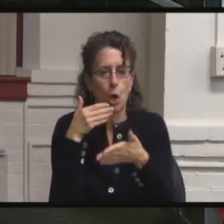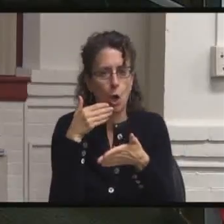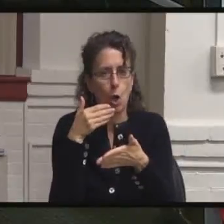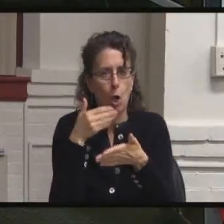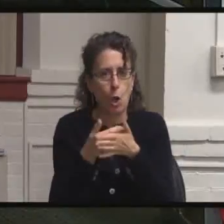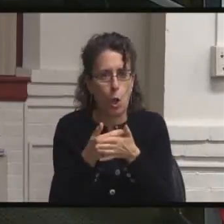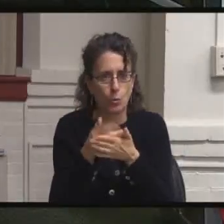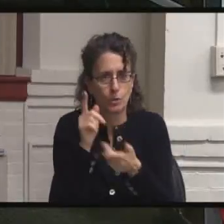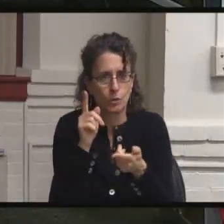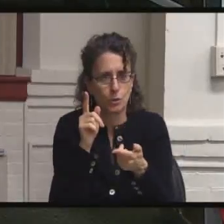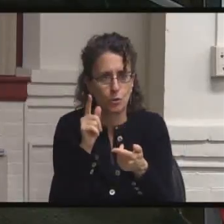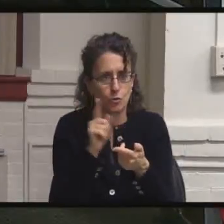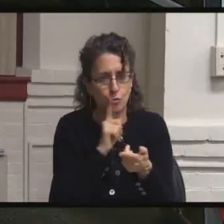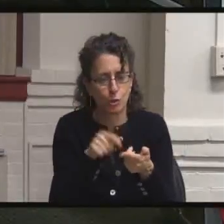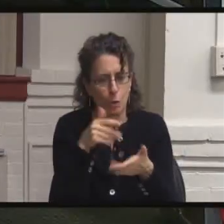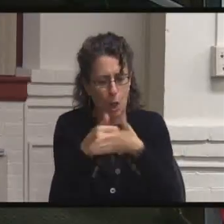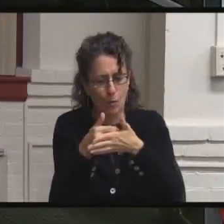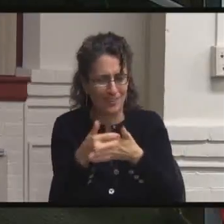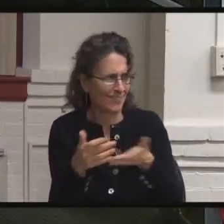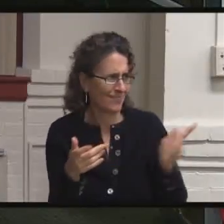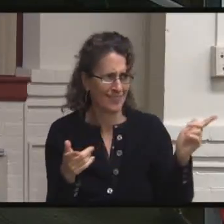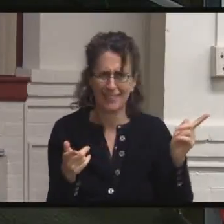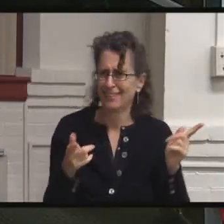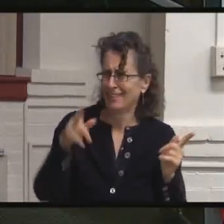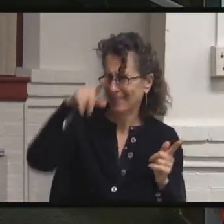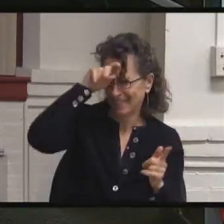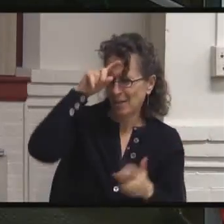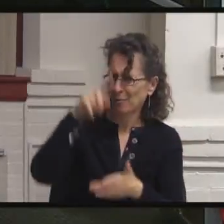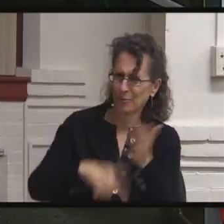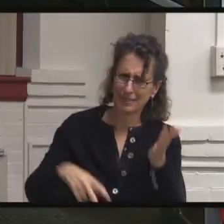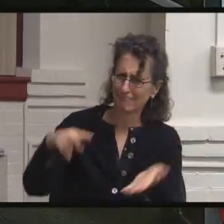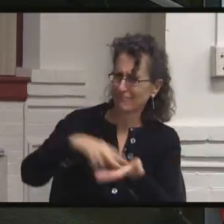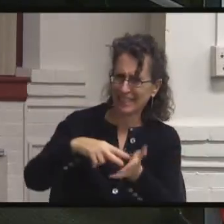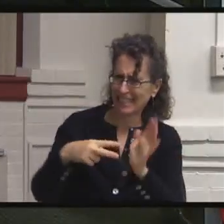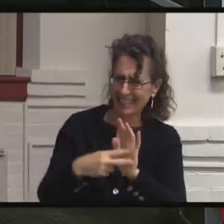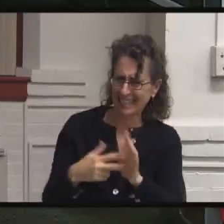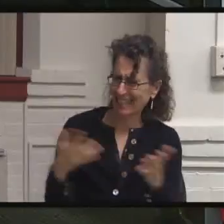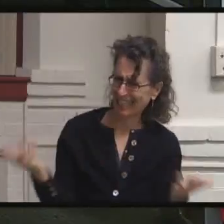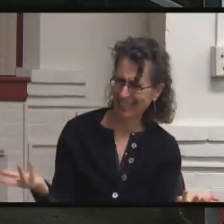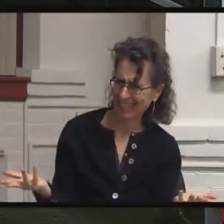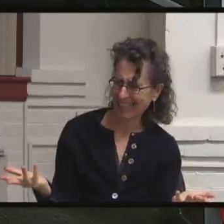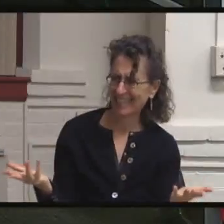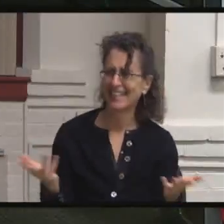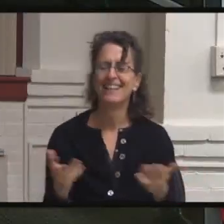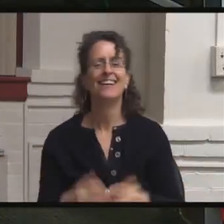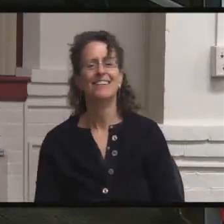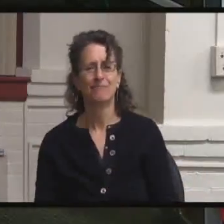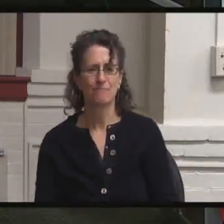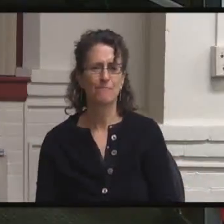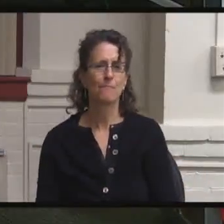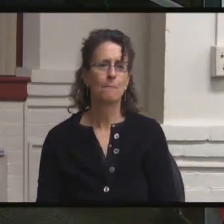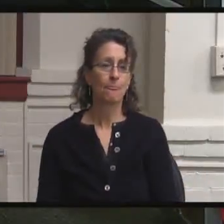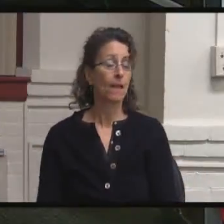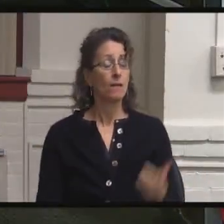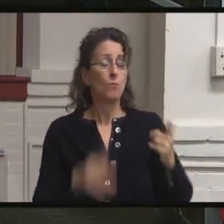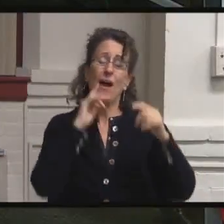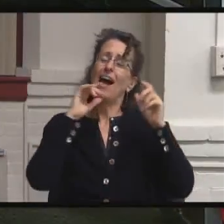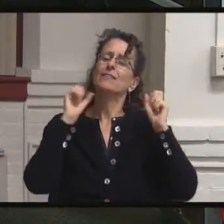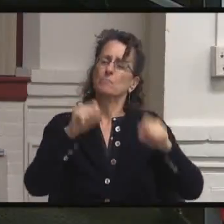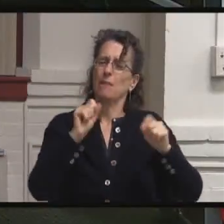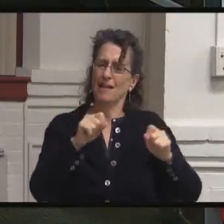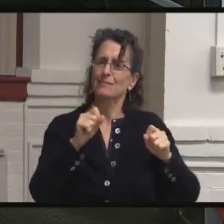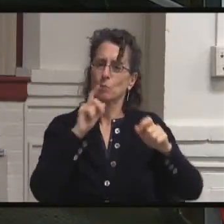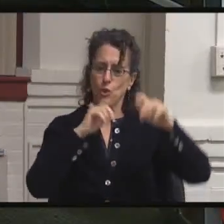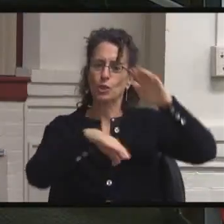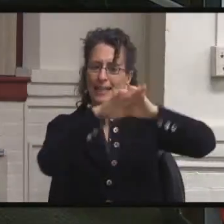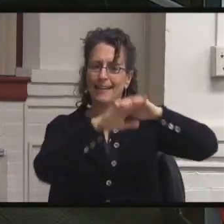in that the actual cost of all activities would likely, under certain scenarios, be as much as $45,000, and